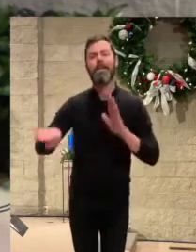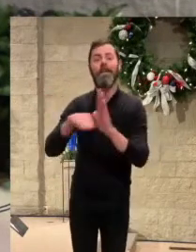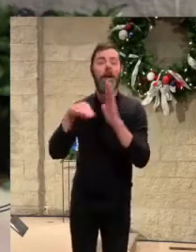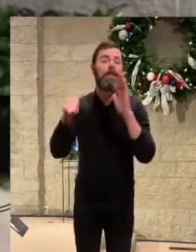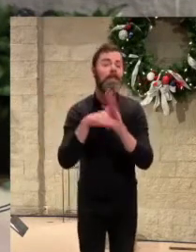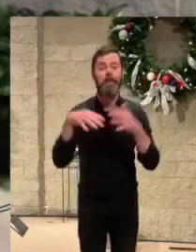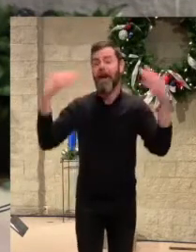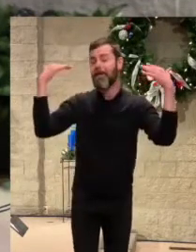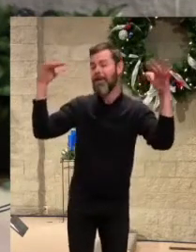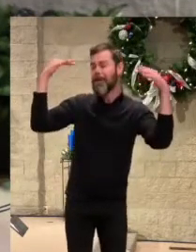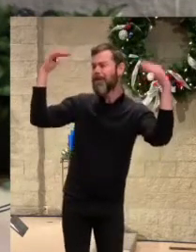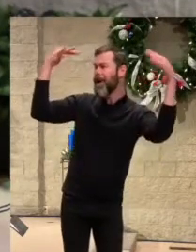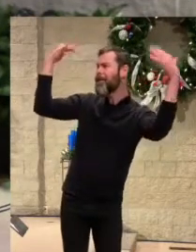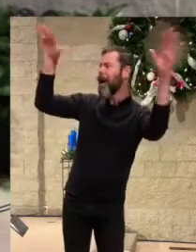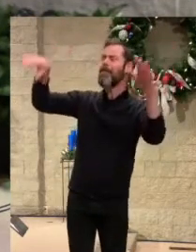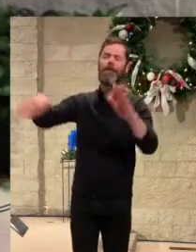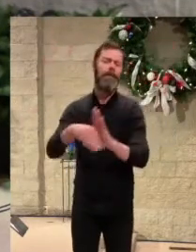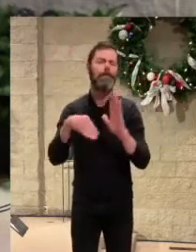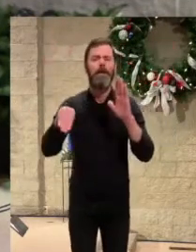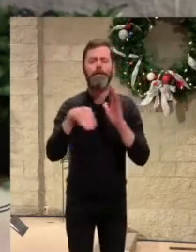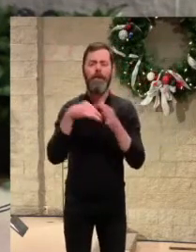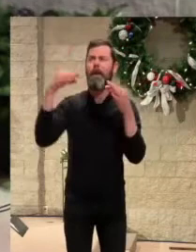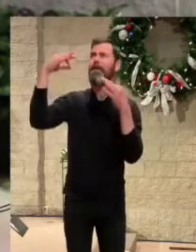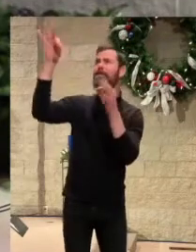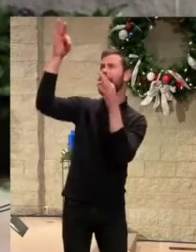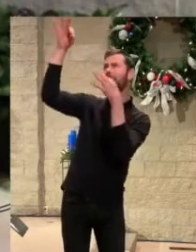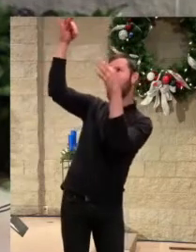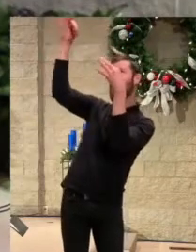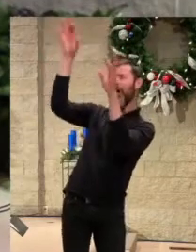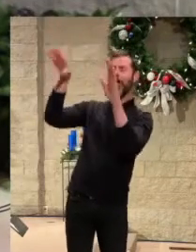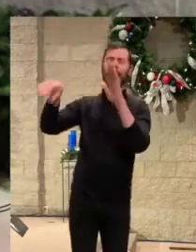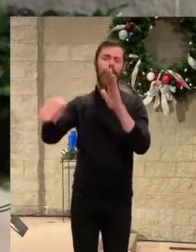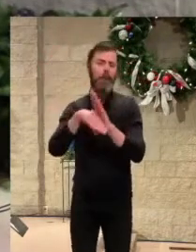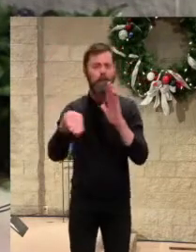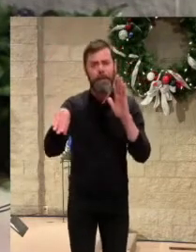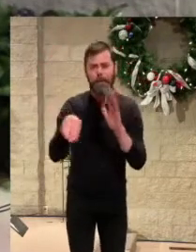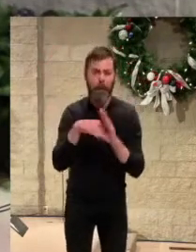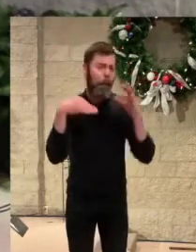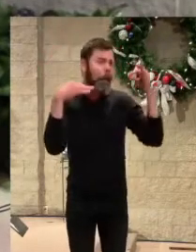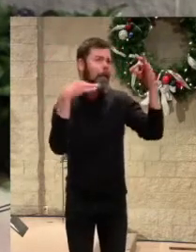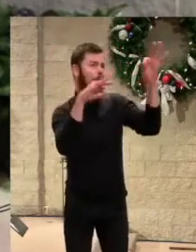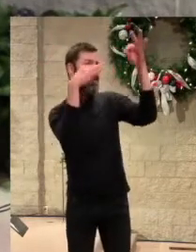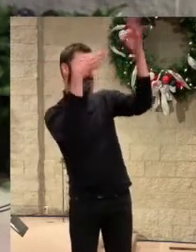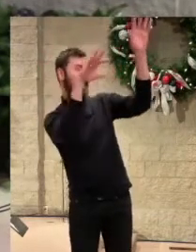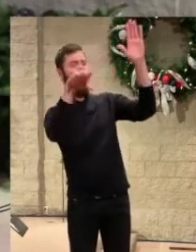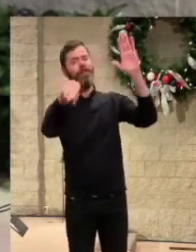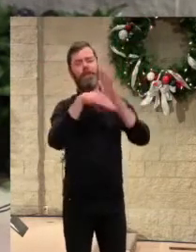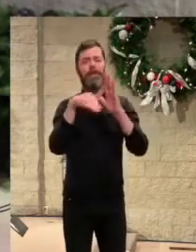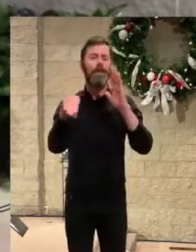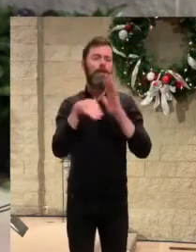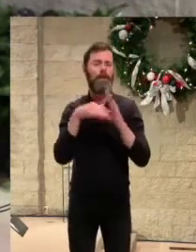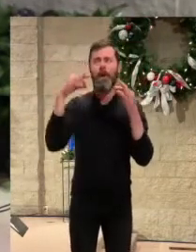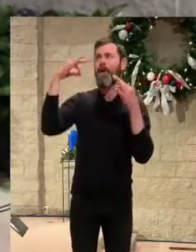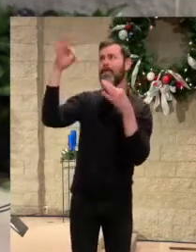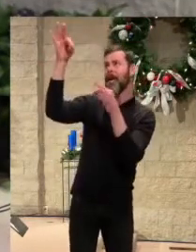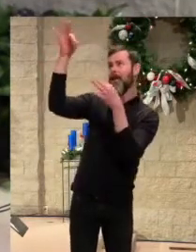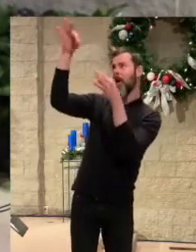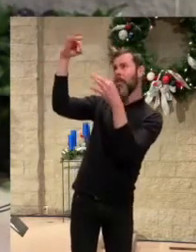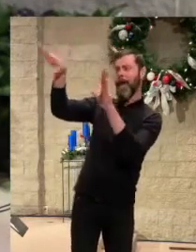bells, jing jangle. Jingle bells, jingle bells, jing jangle. Jingle bells, jingle bells, jing jangle. Jingle